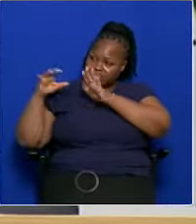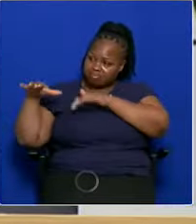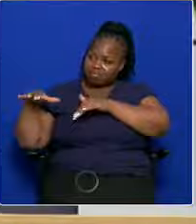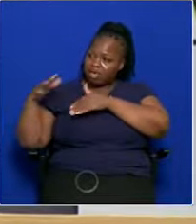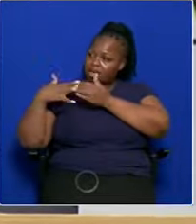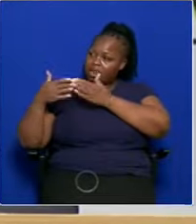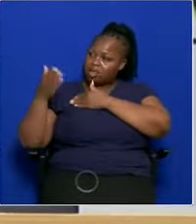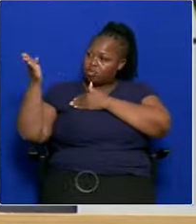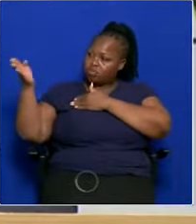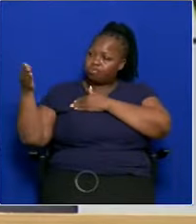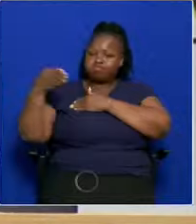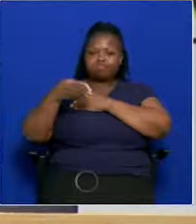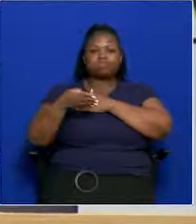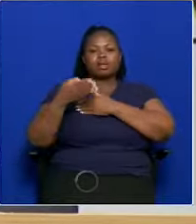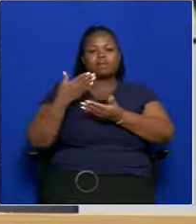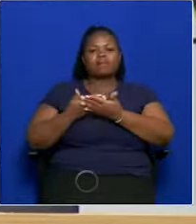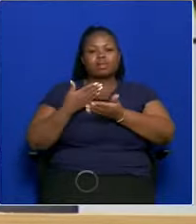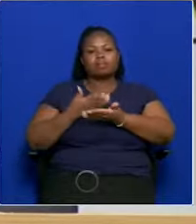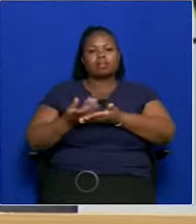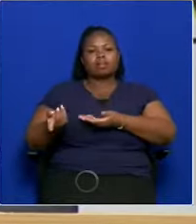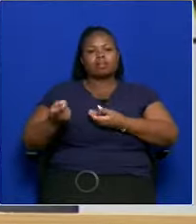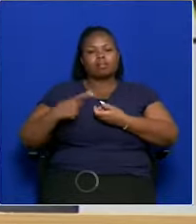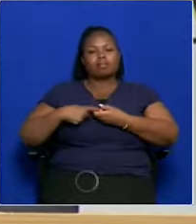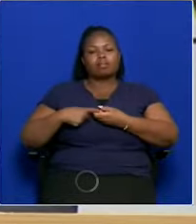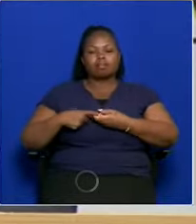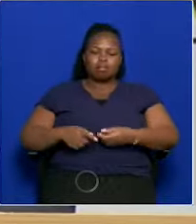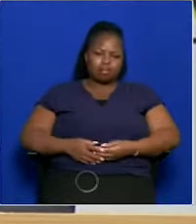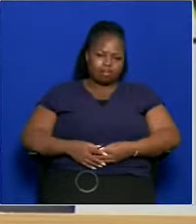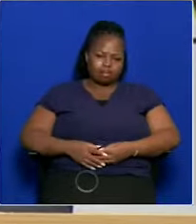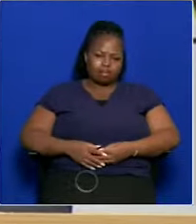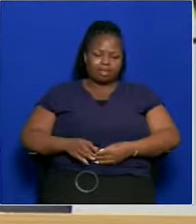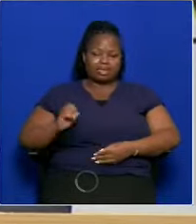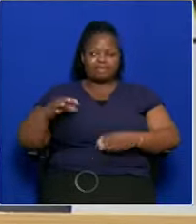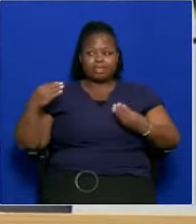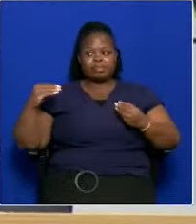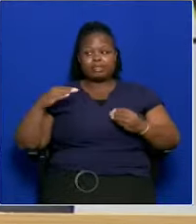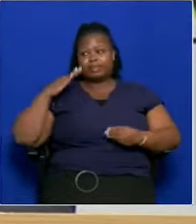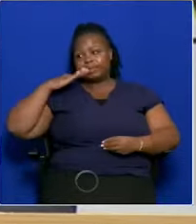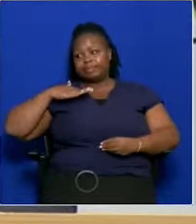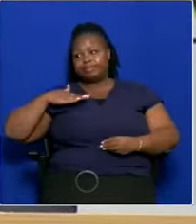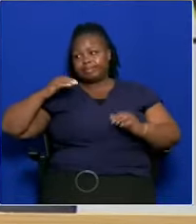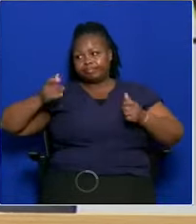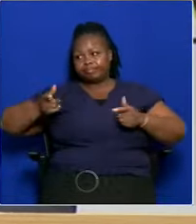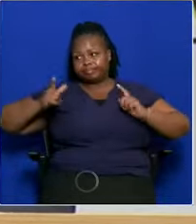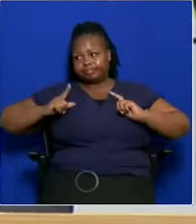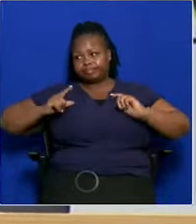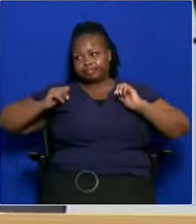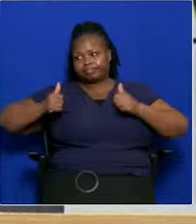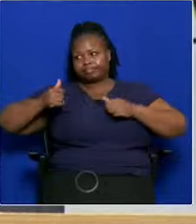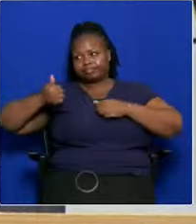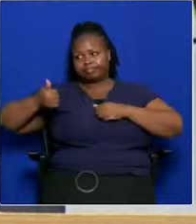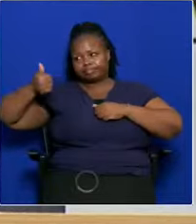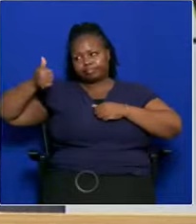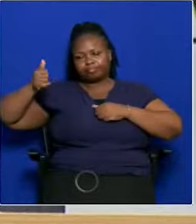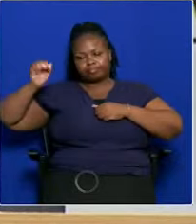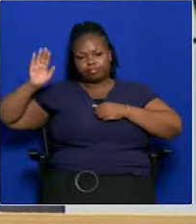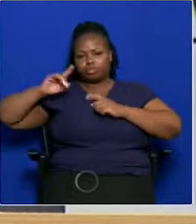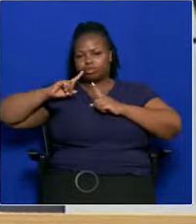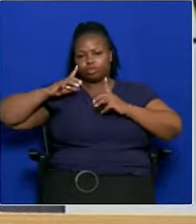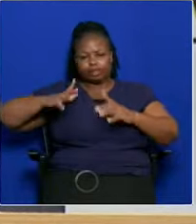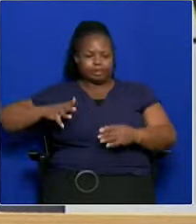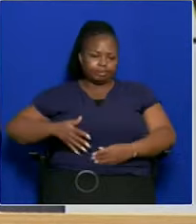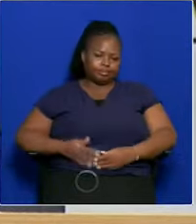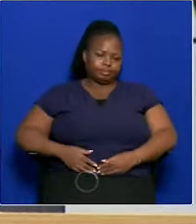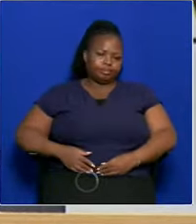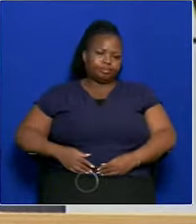in within, as long as they are not busy, as long as I sought permission from the immediate commander, because General